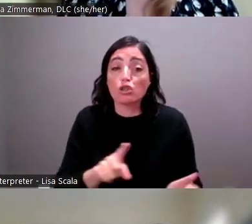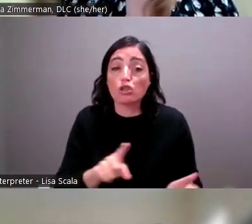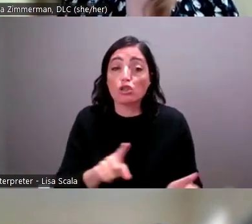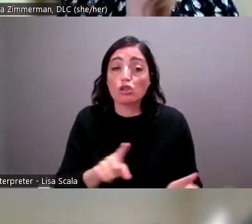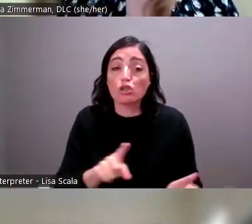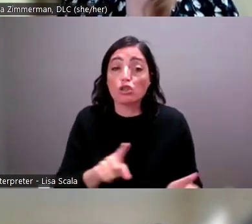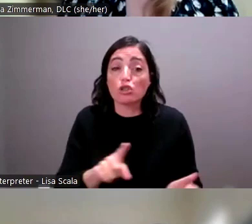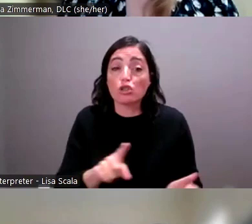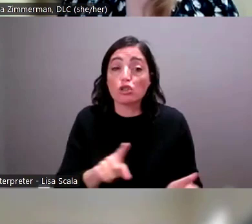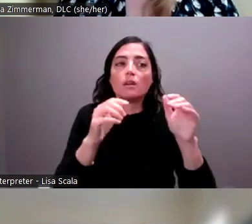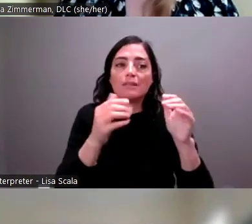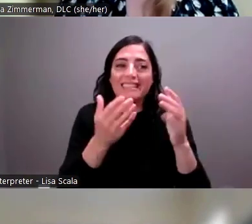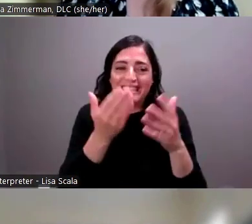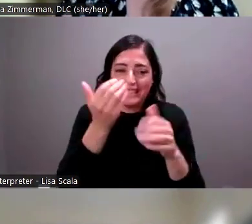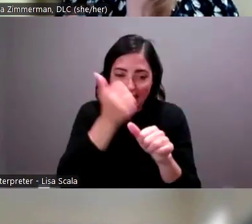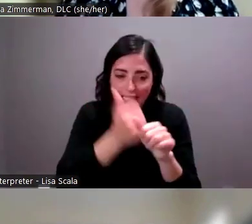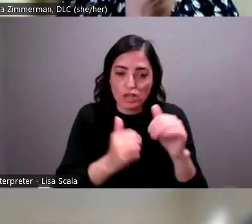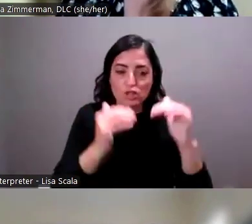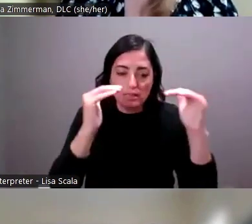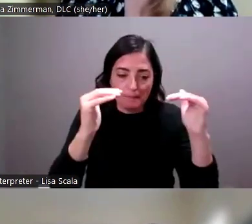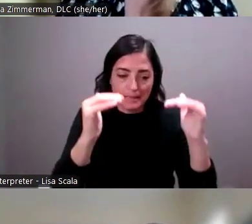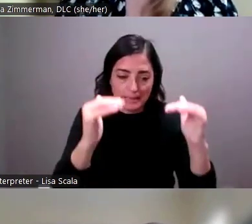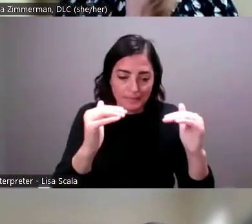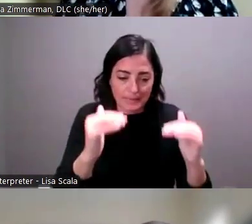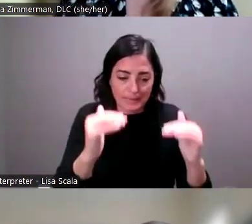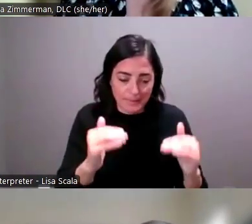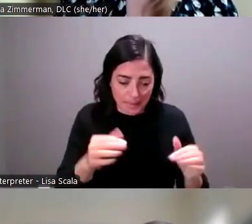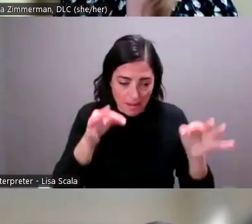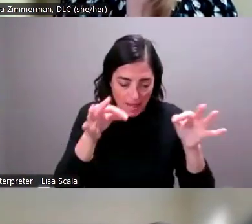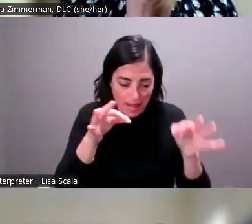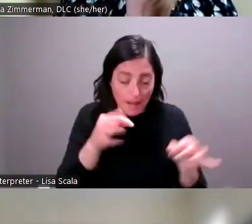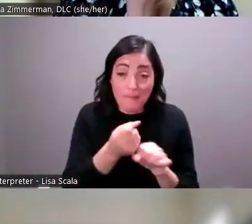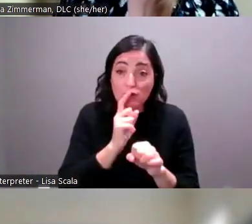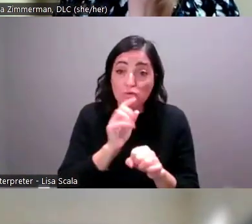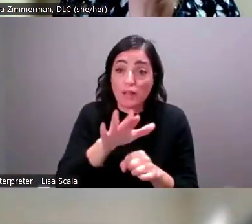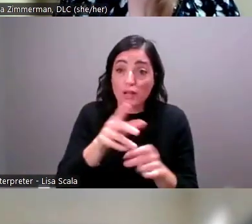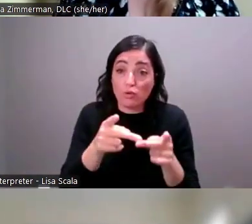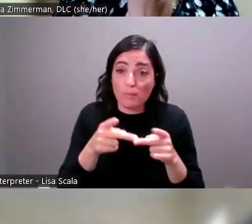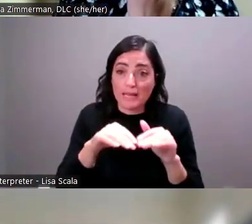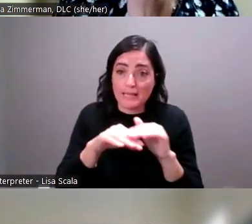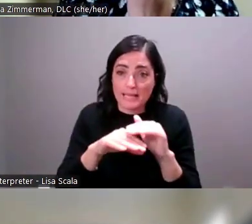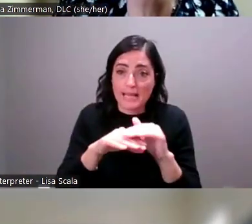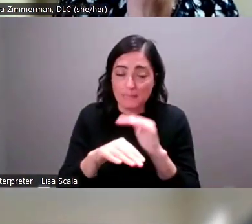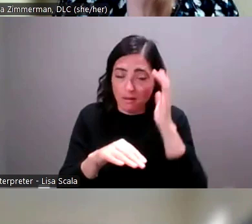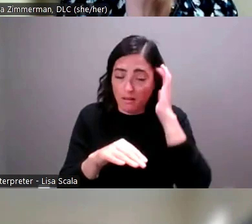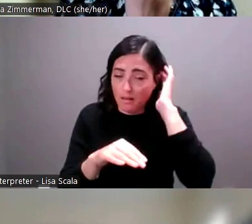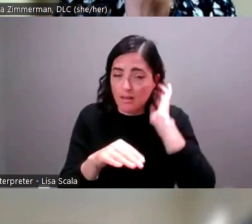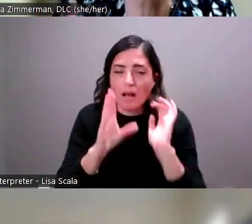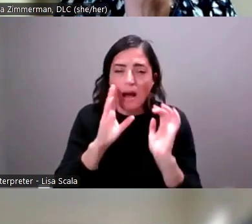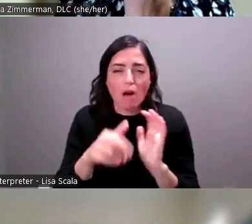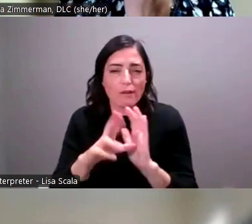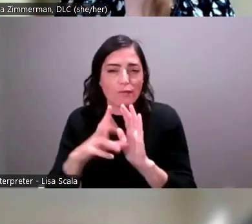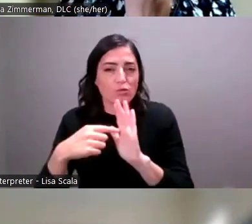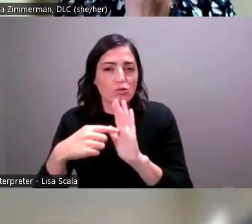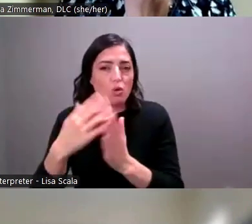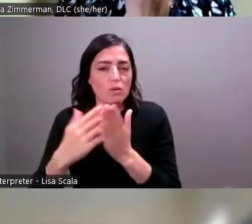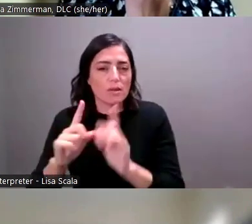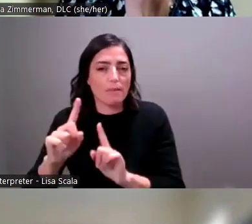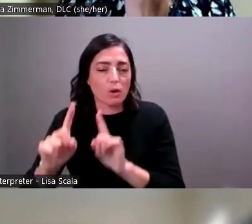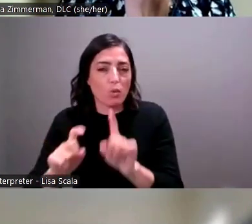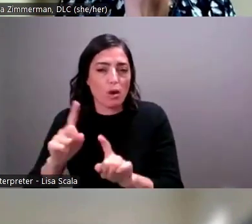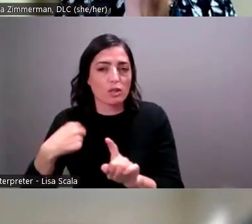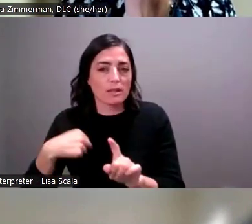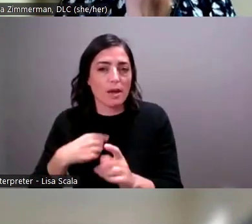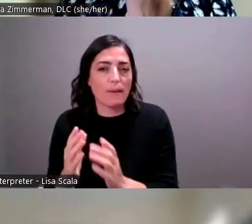step of ensuring that your polling place is accessible. And we'll go over some of the questions that we